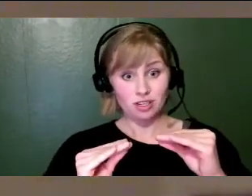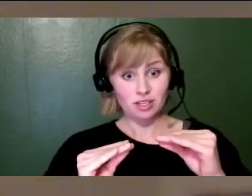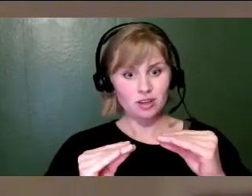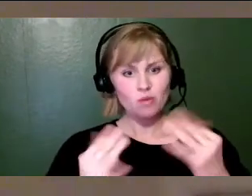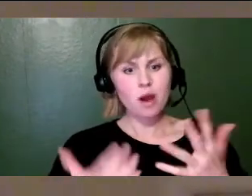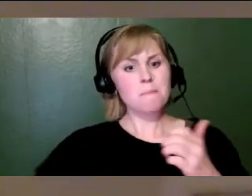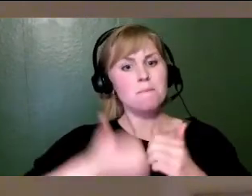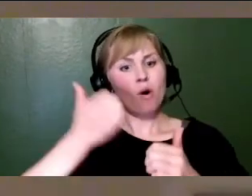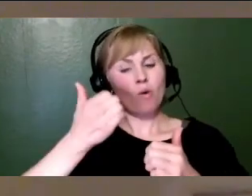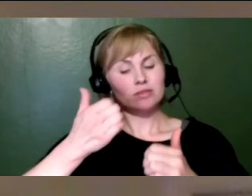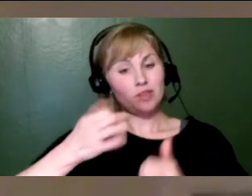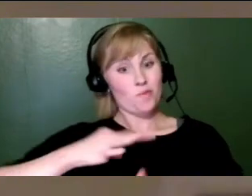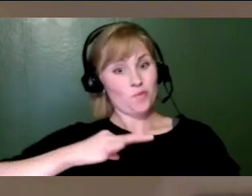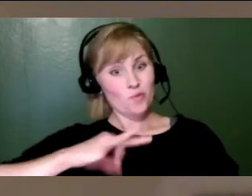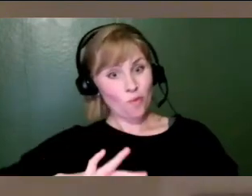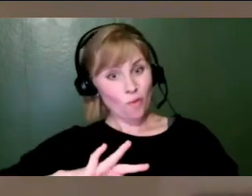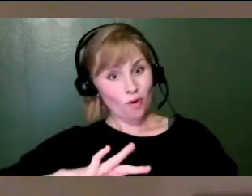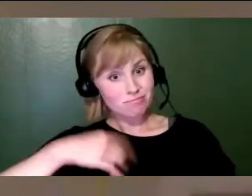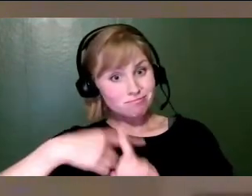teaching?